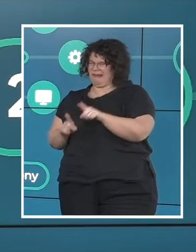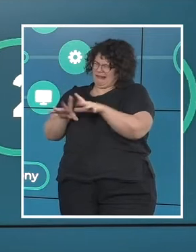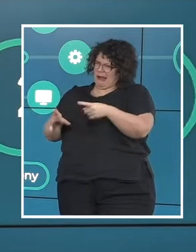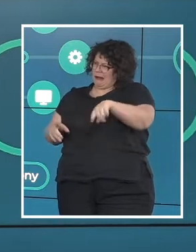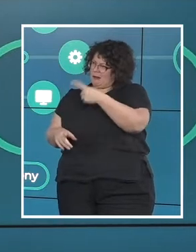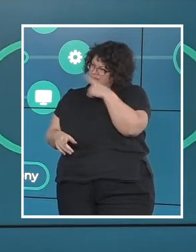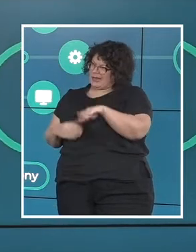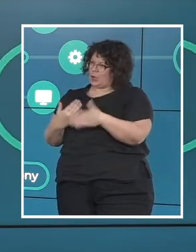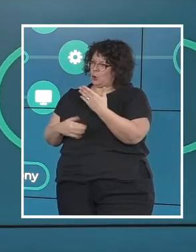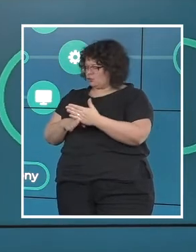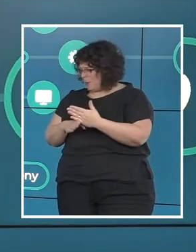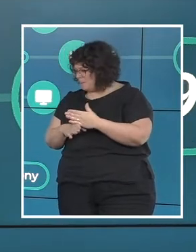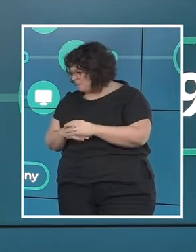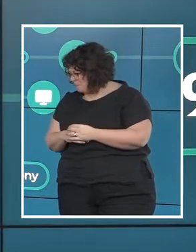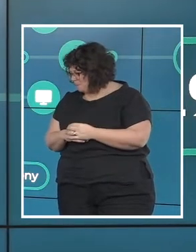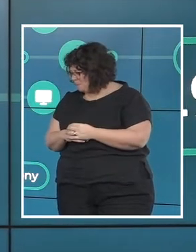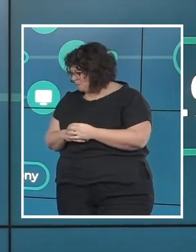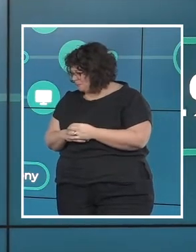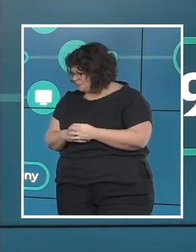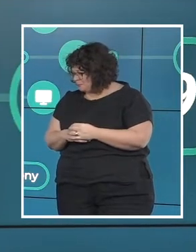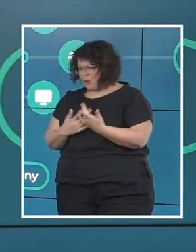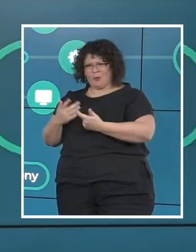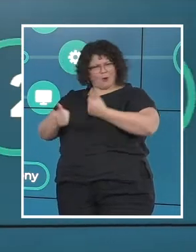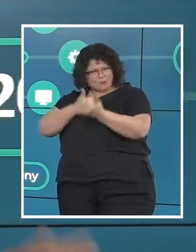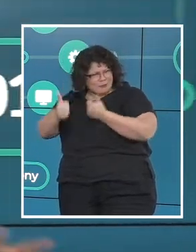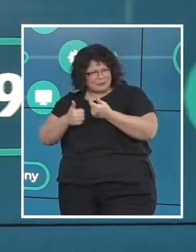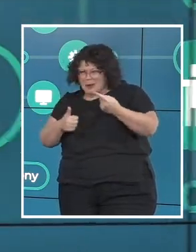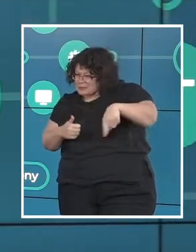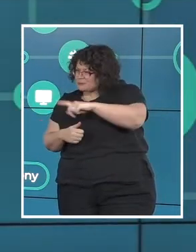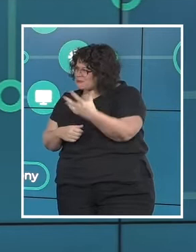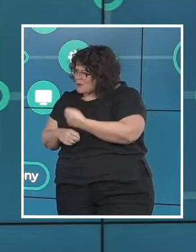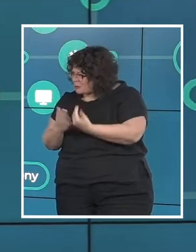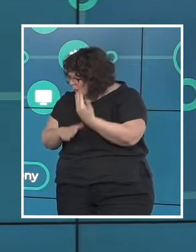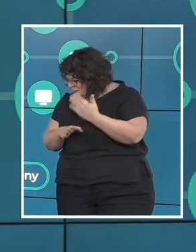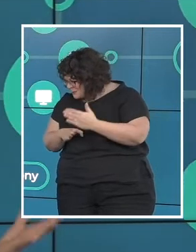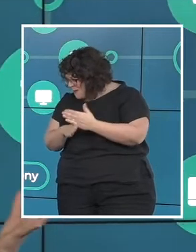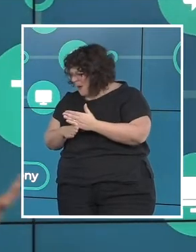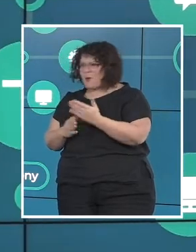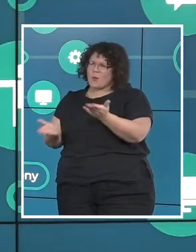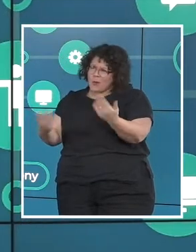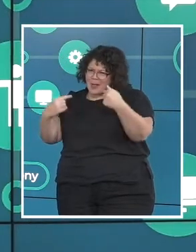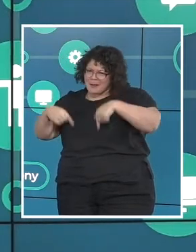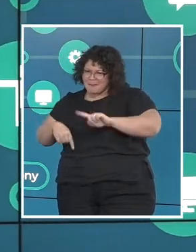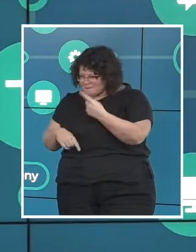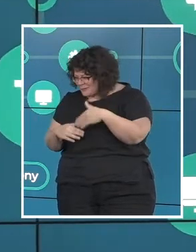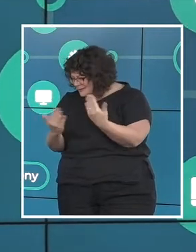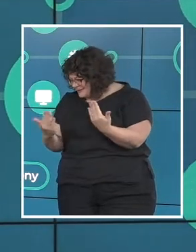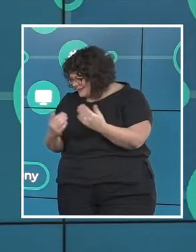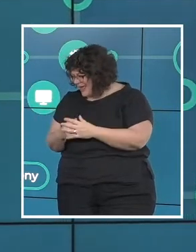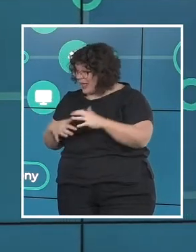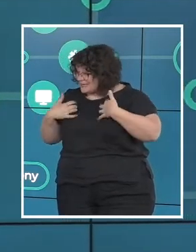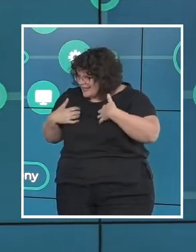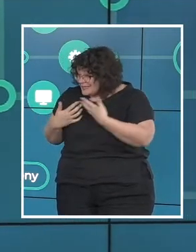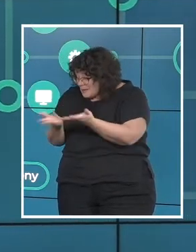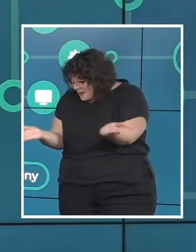first day. So excited to have you. And so play along with me as I go through it, but this is straight from our new hire tour